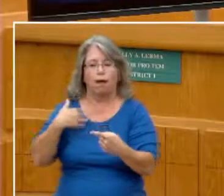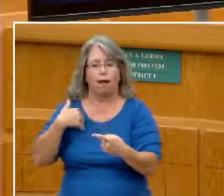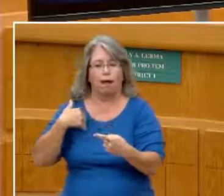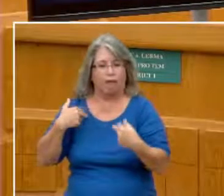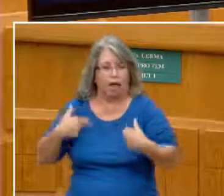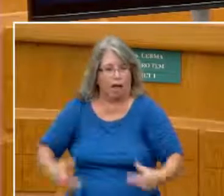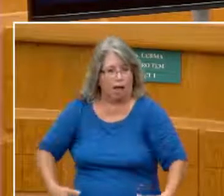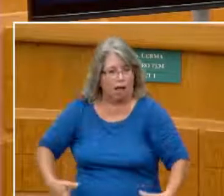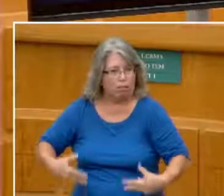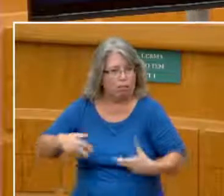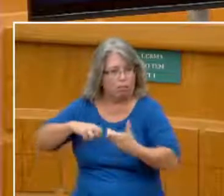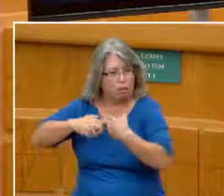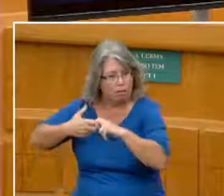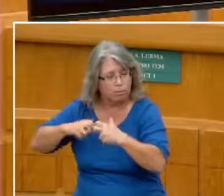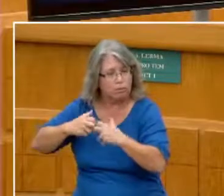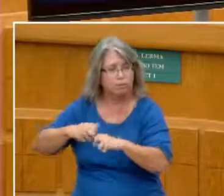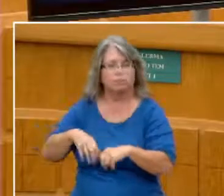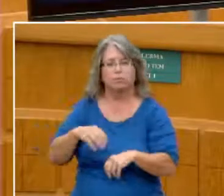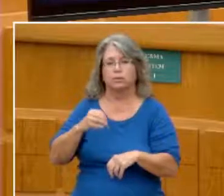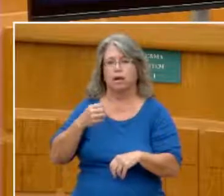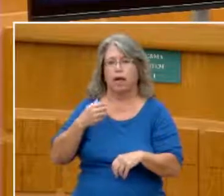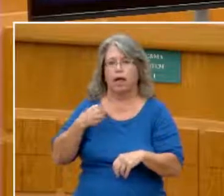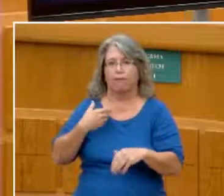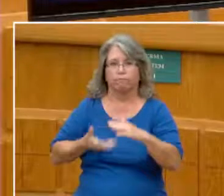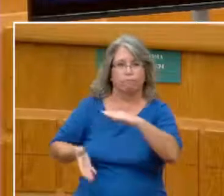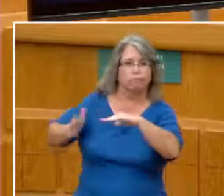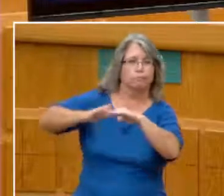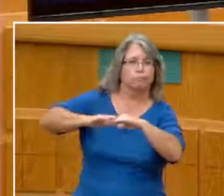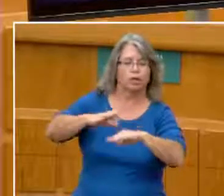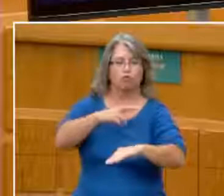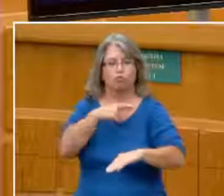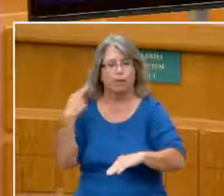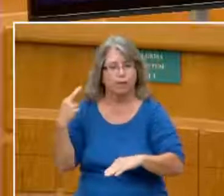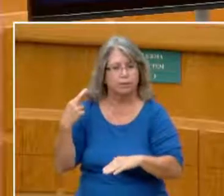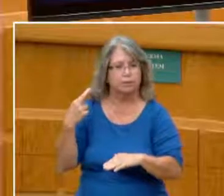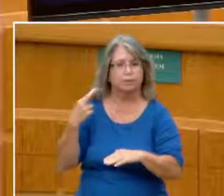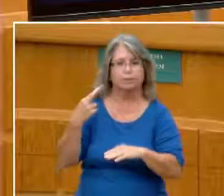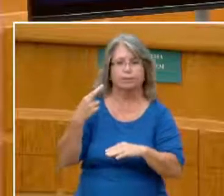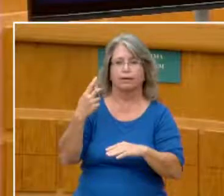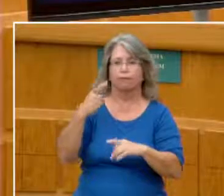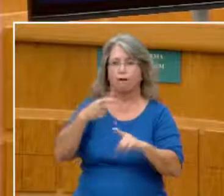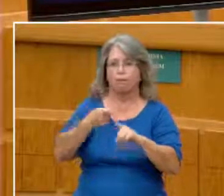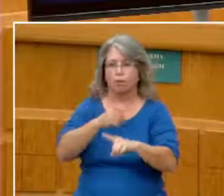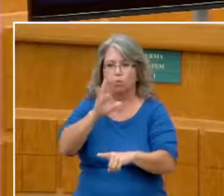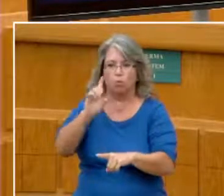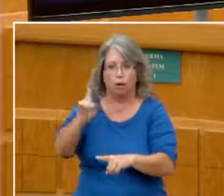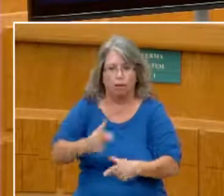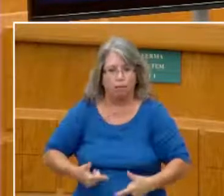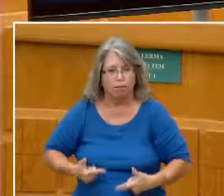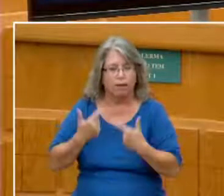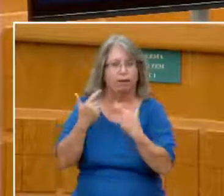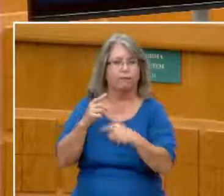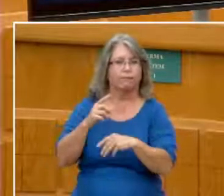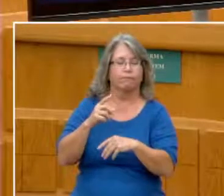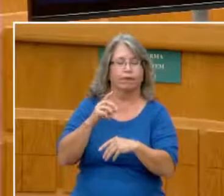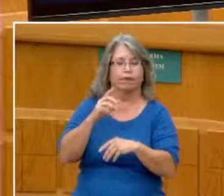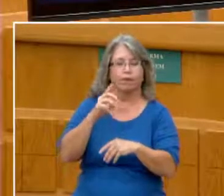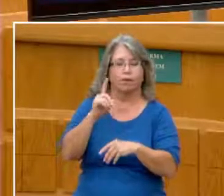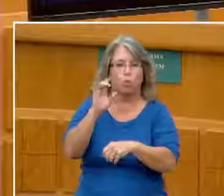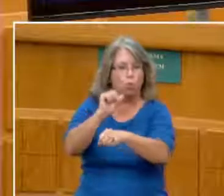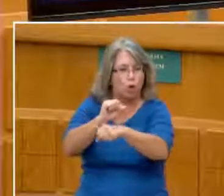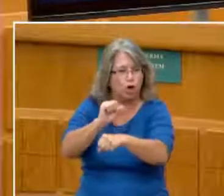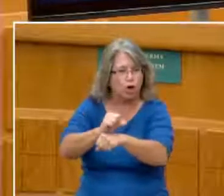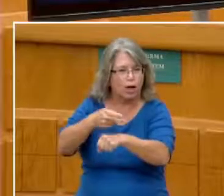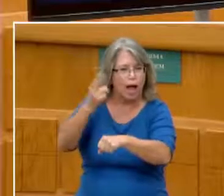at increased risk of social inequities, or live or work in a high-risk setting that makes